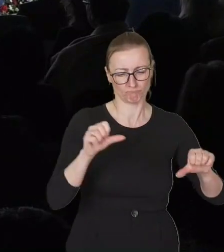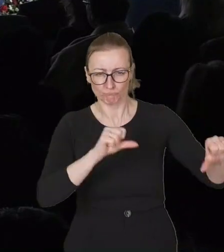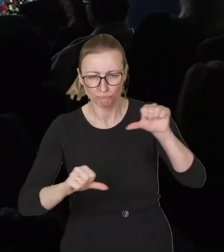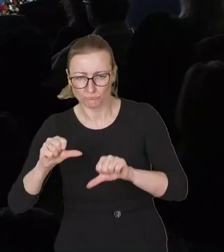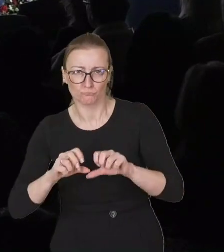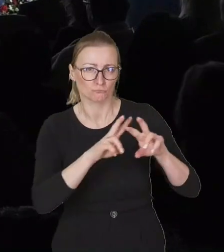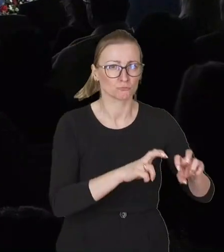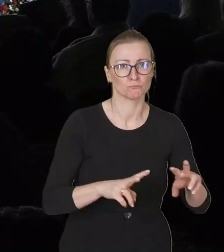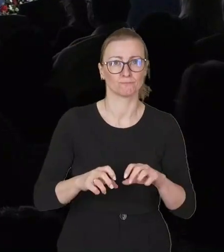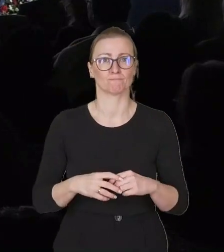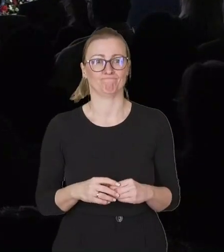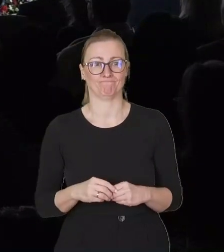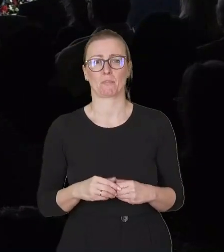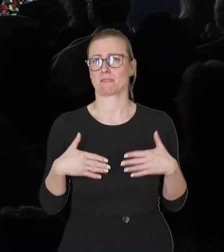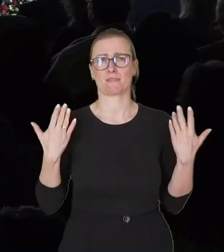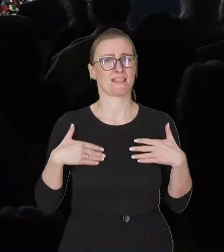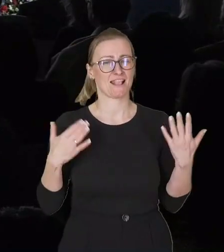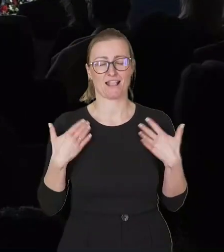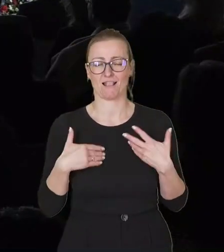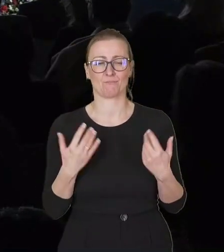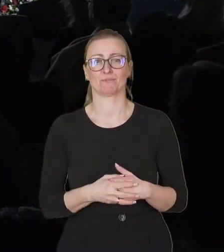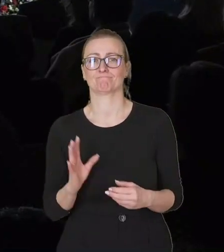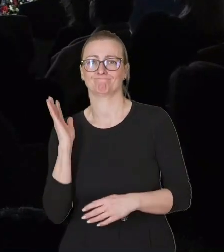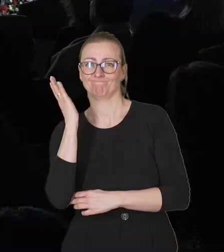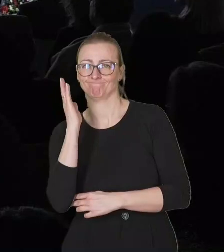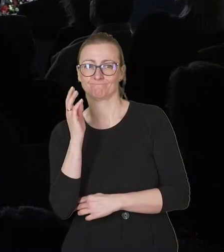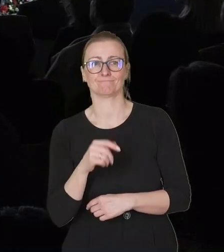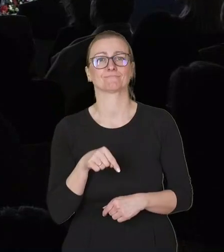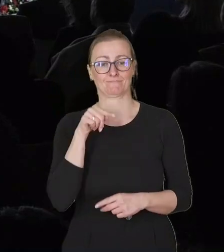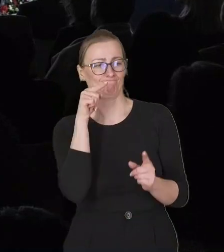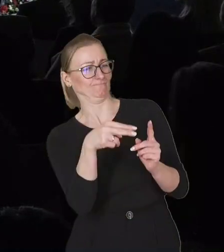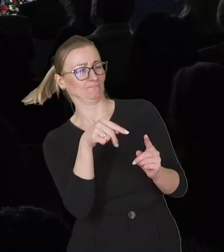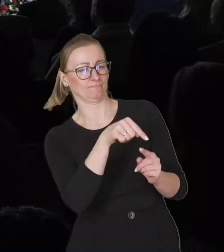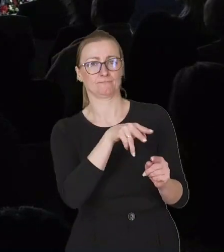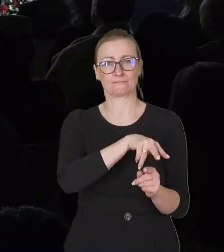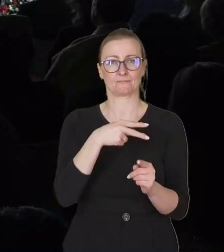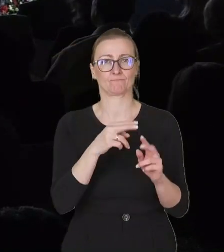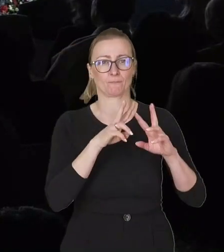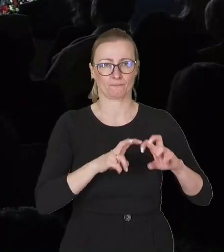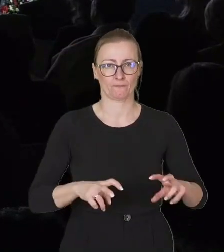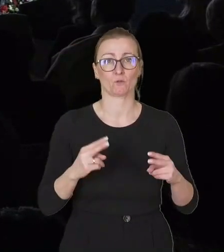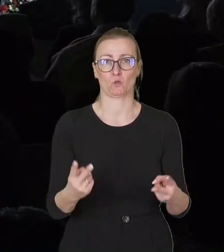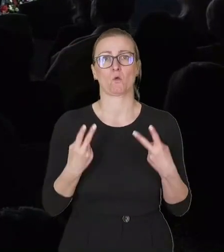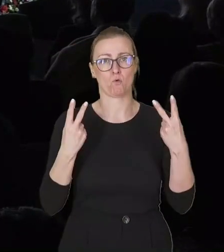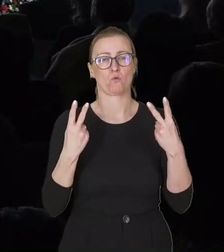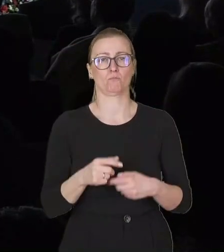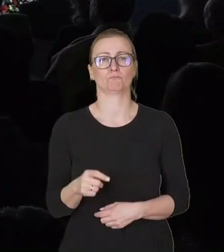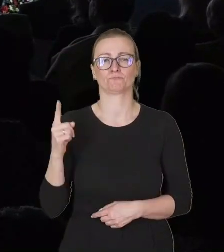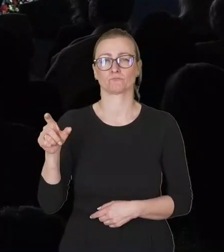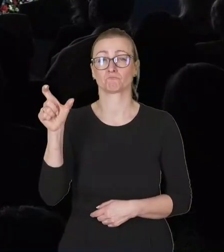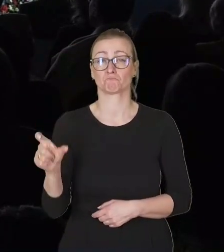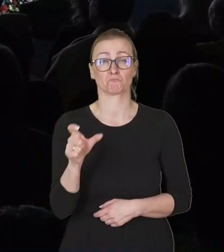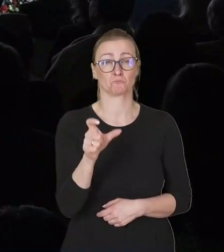issues we are discussing. Next, if you allow me to invite Dr. Michael Jakob, Policy Director and